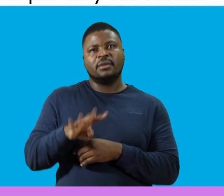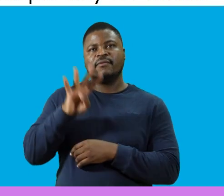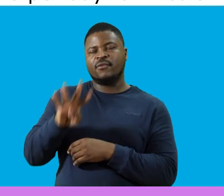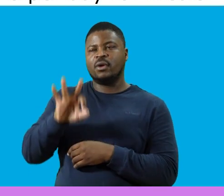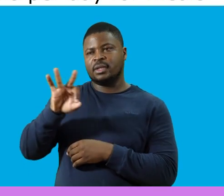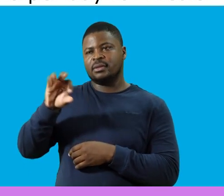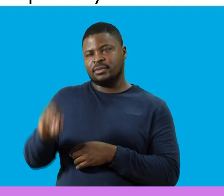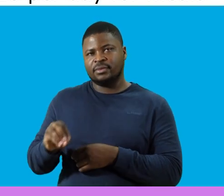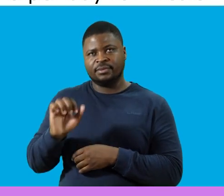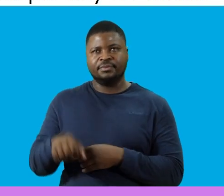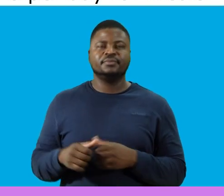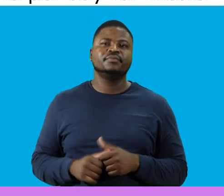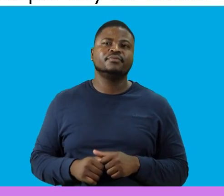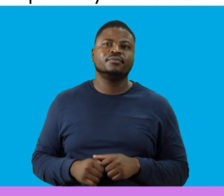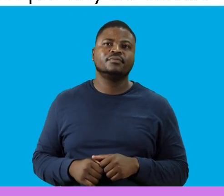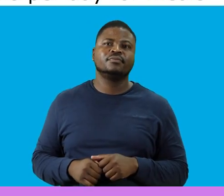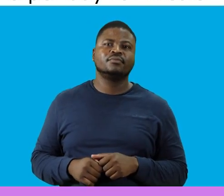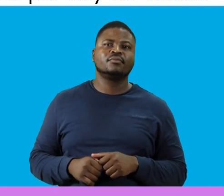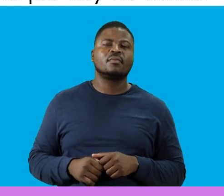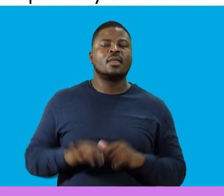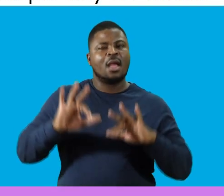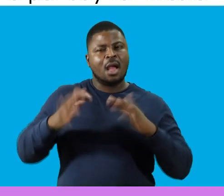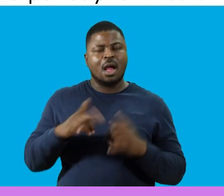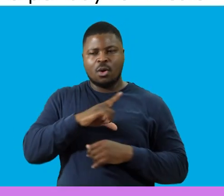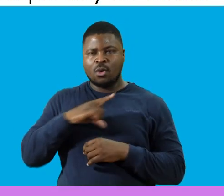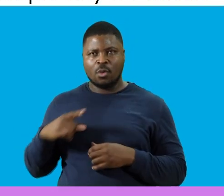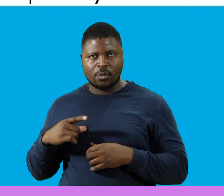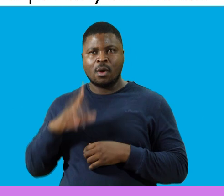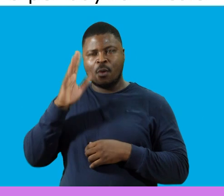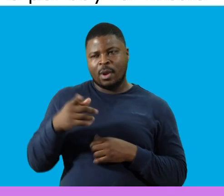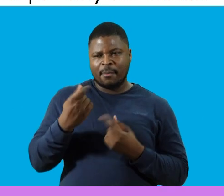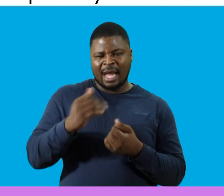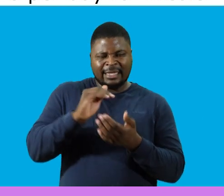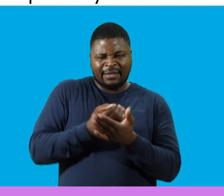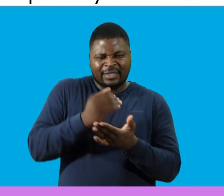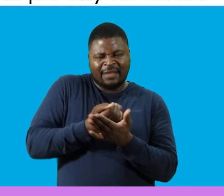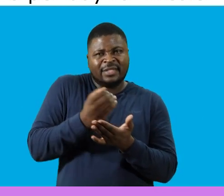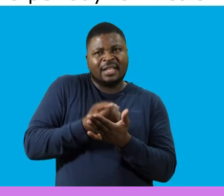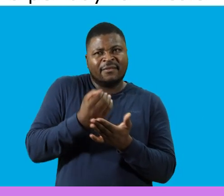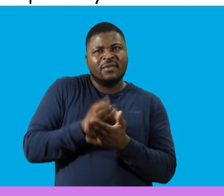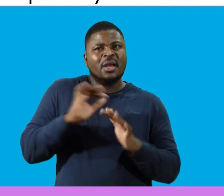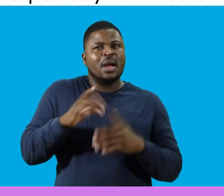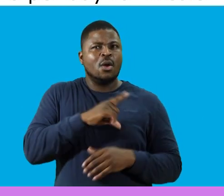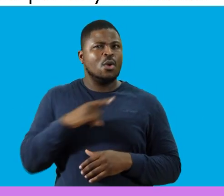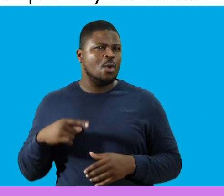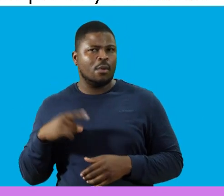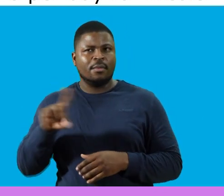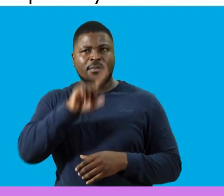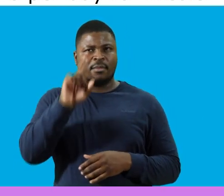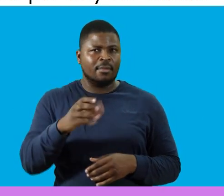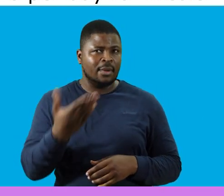1,430. How long will it take him to save up for the